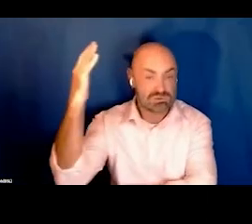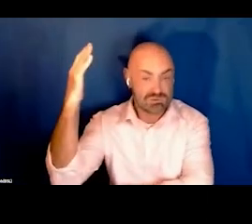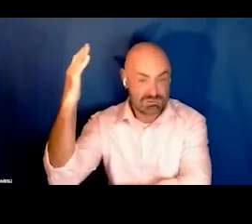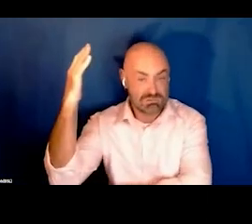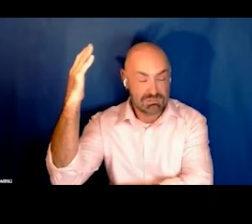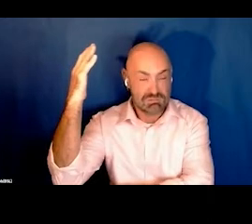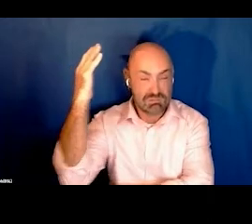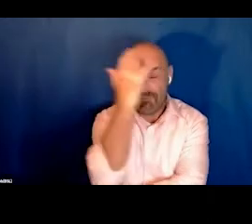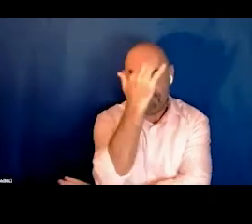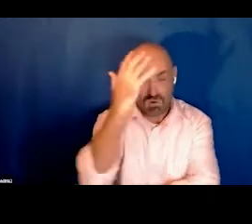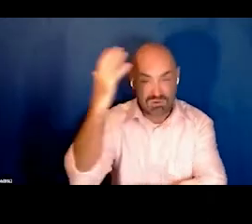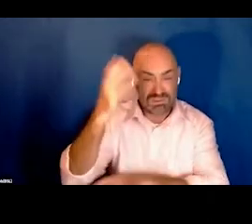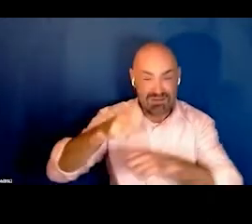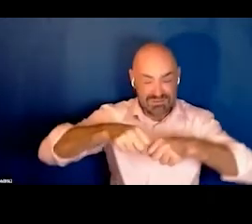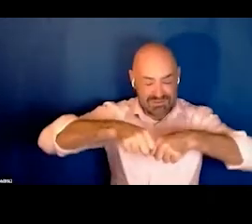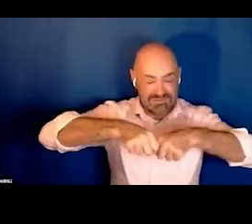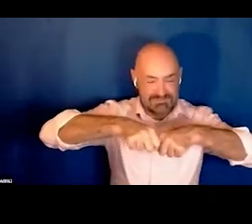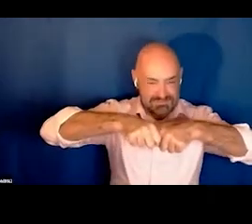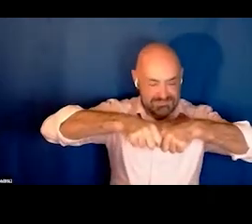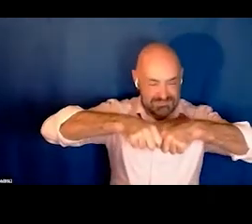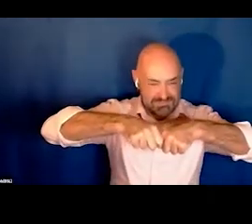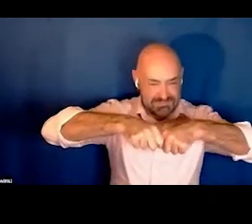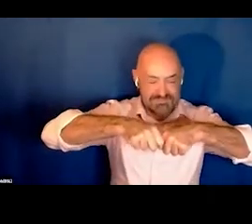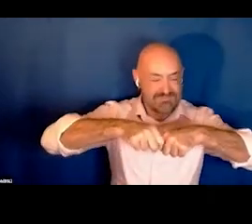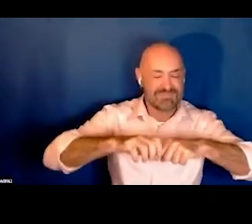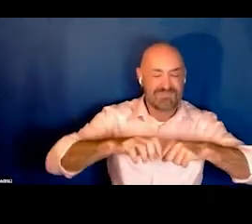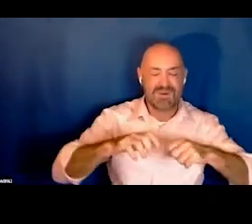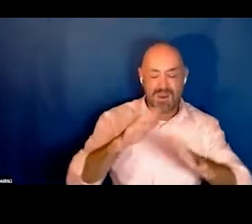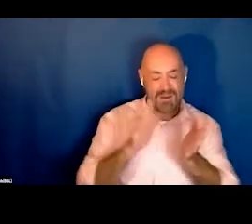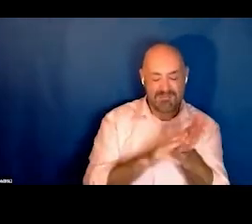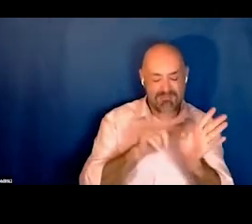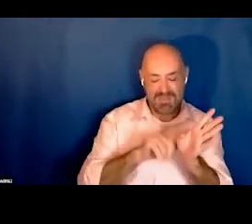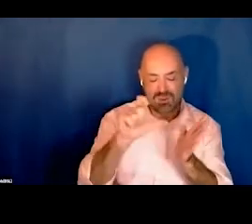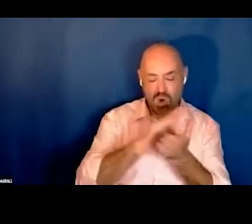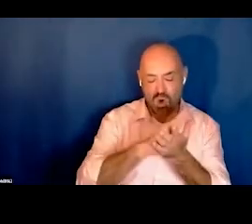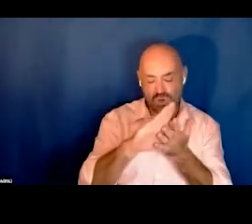a mitochondrial, sorry, not a mitochondrial,